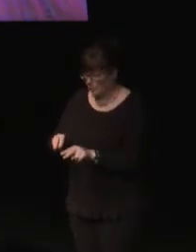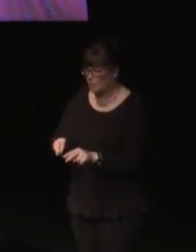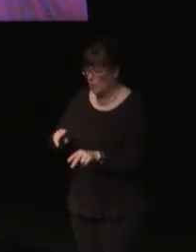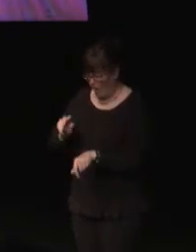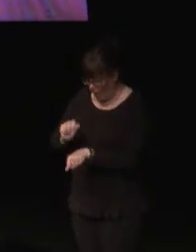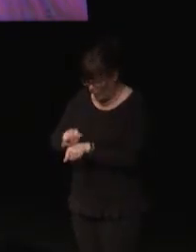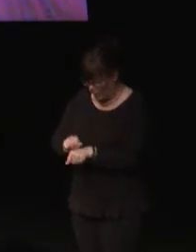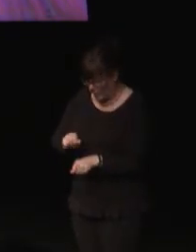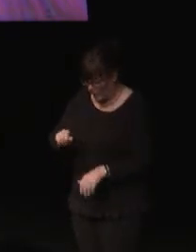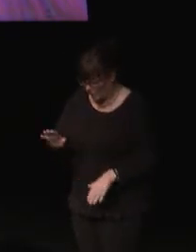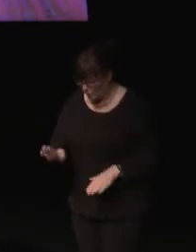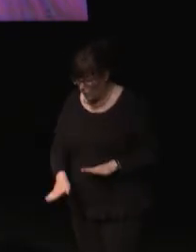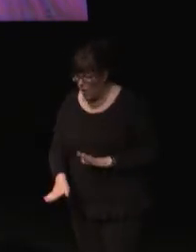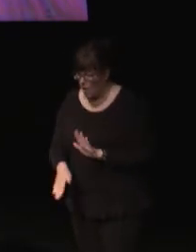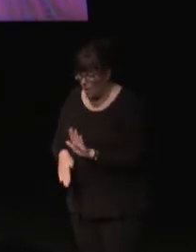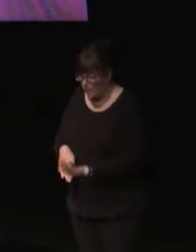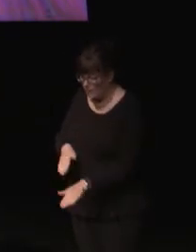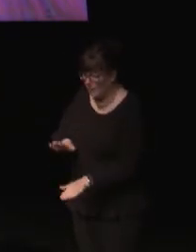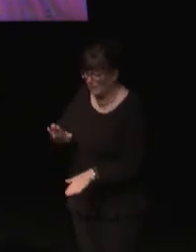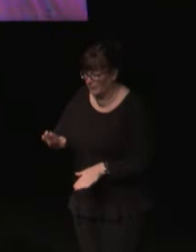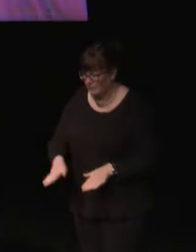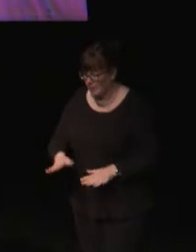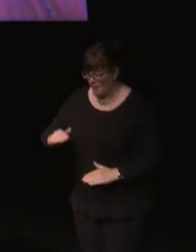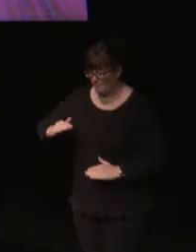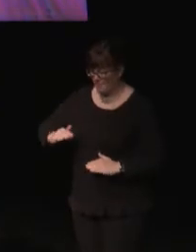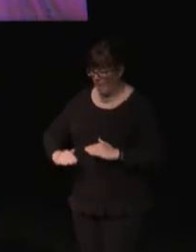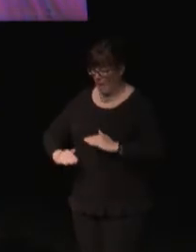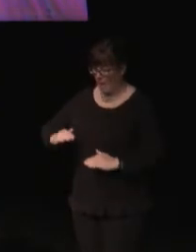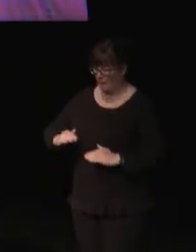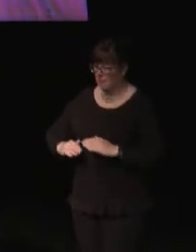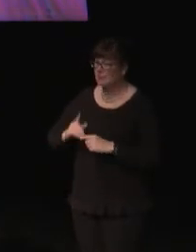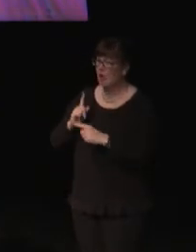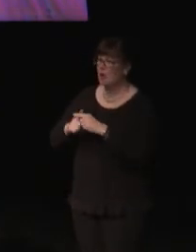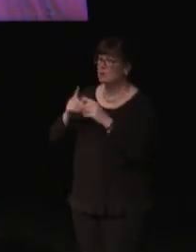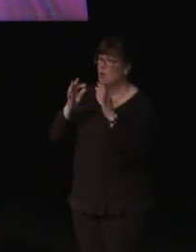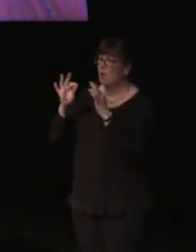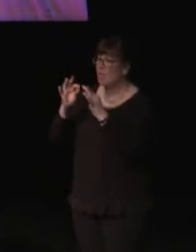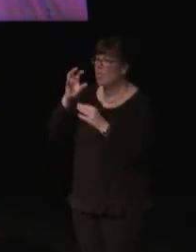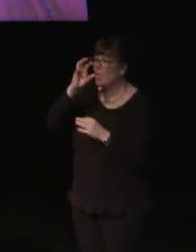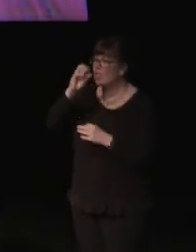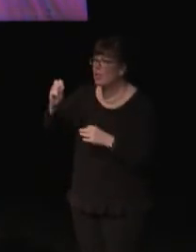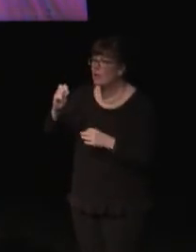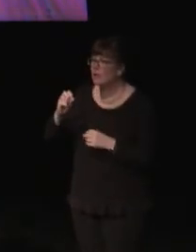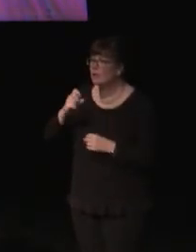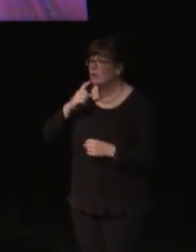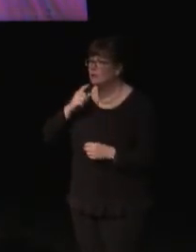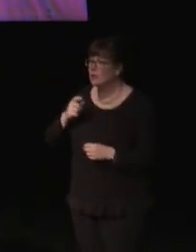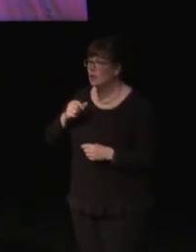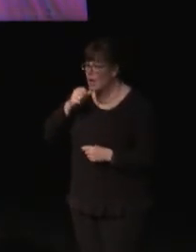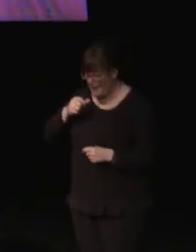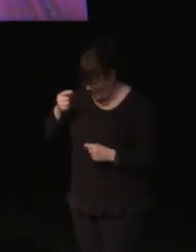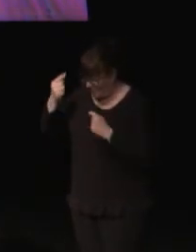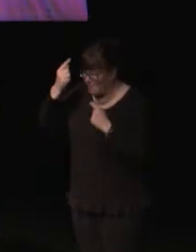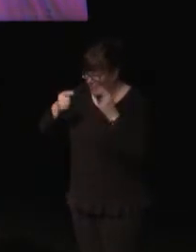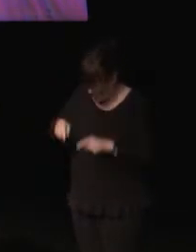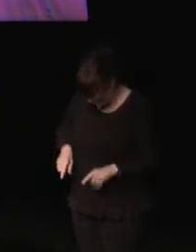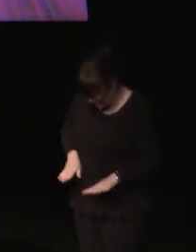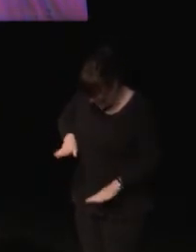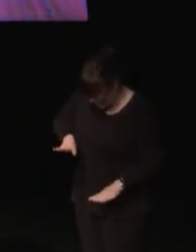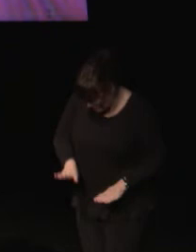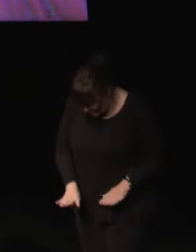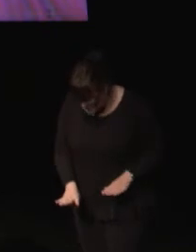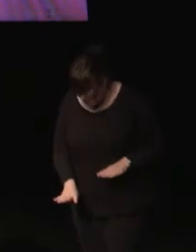on one, walking in balance, but two, I'm keeping him distracted so that it almost comes second nature to him. It gives him